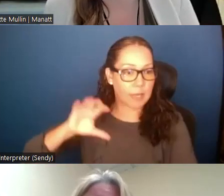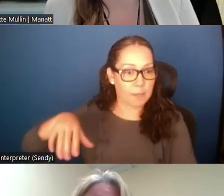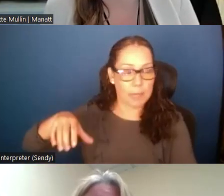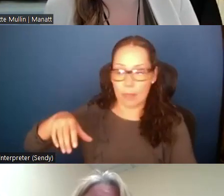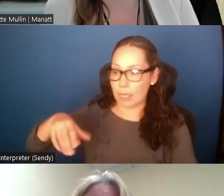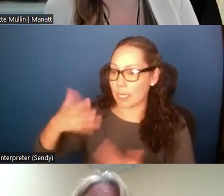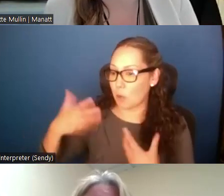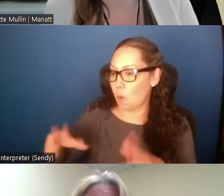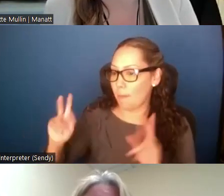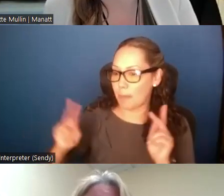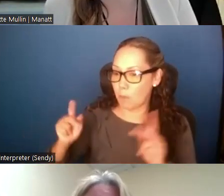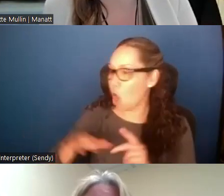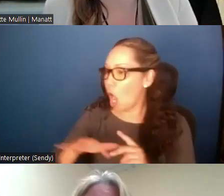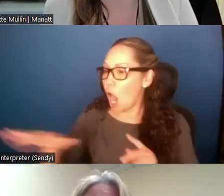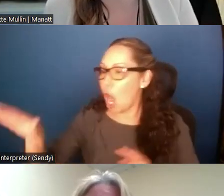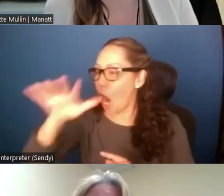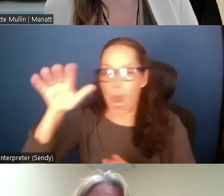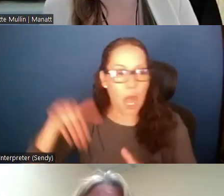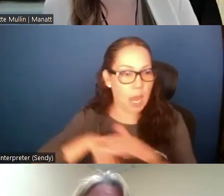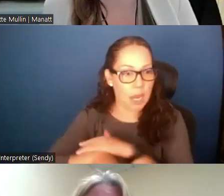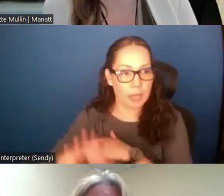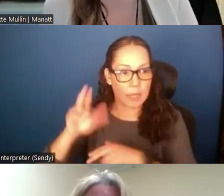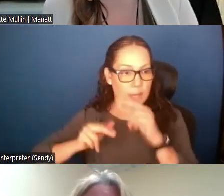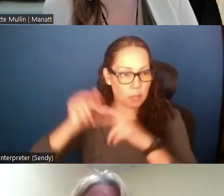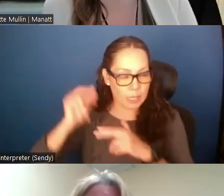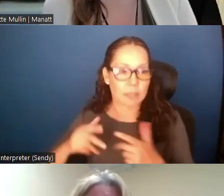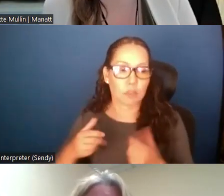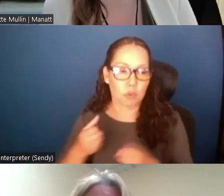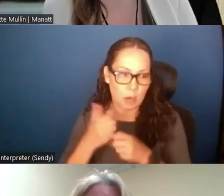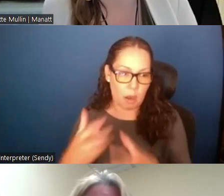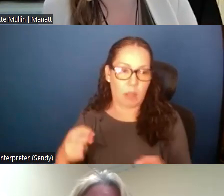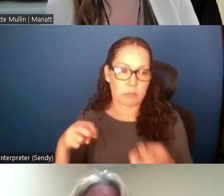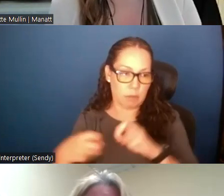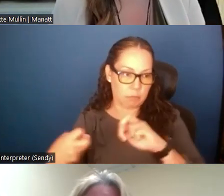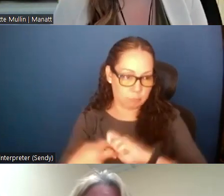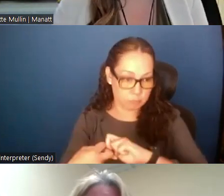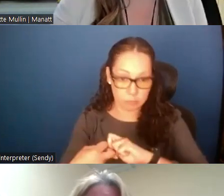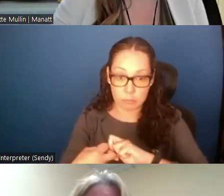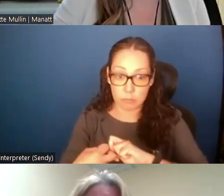building. Yeah. And so that caused its own trouble. Thank you.